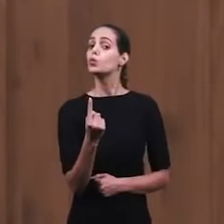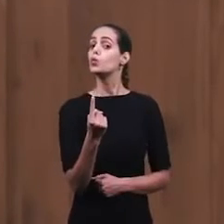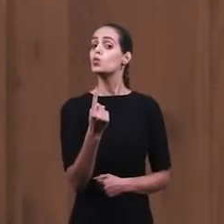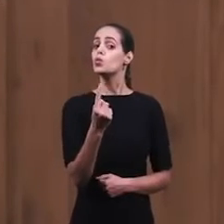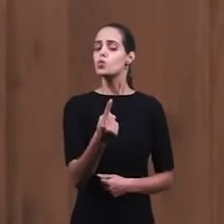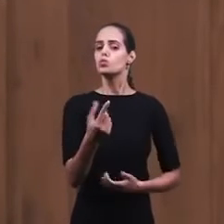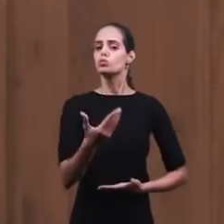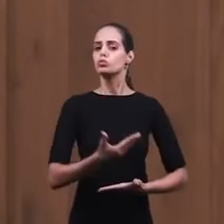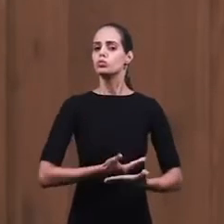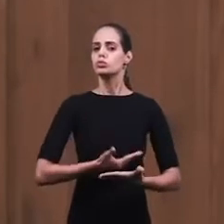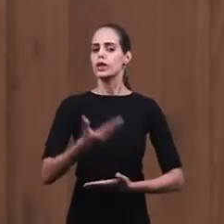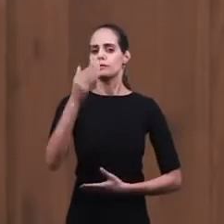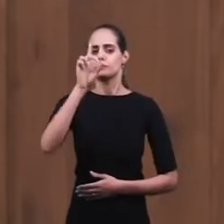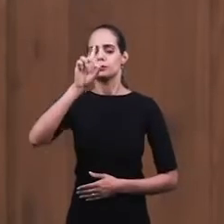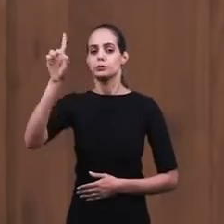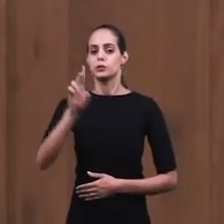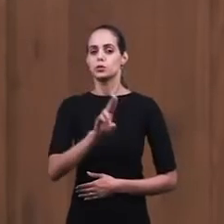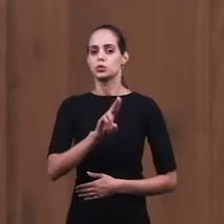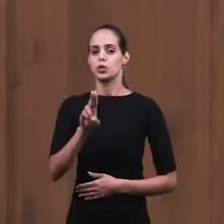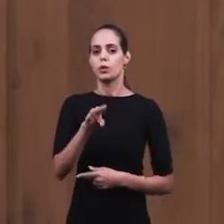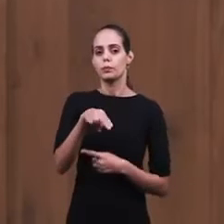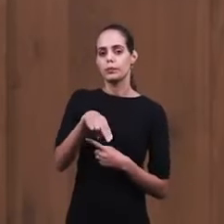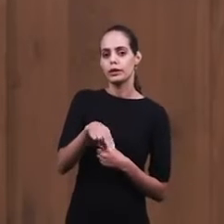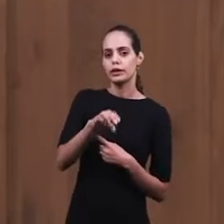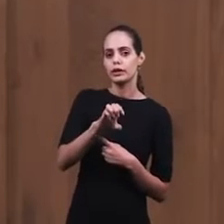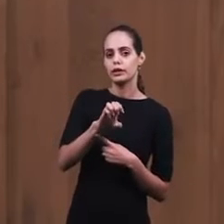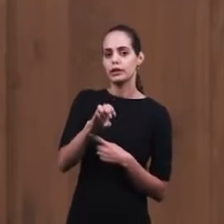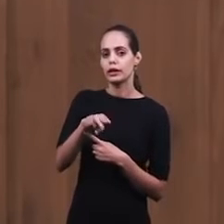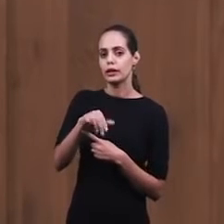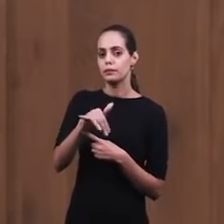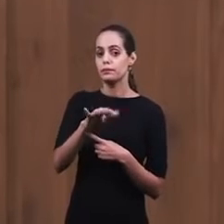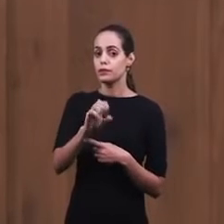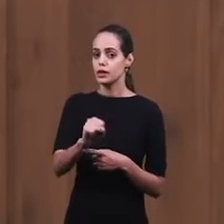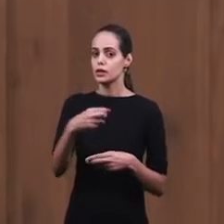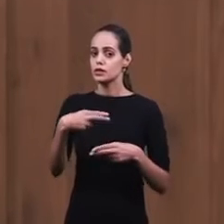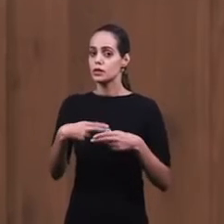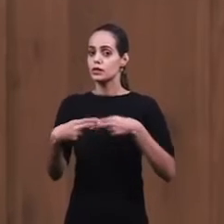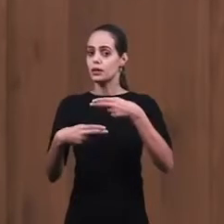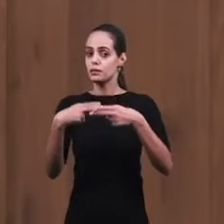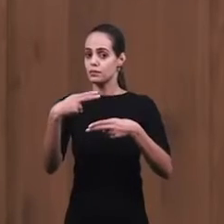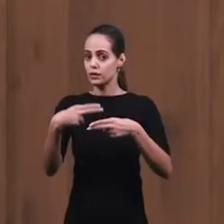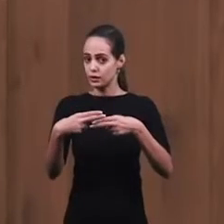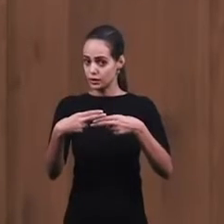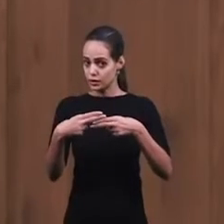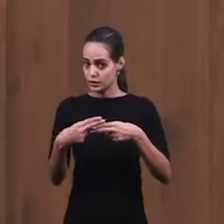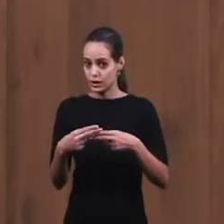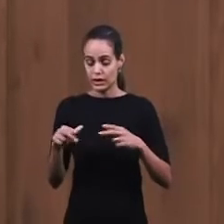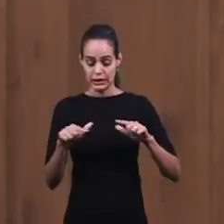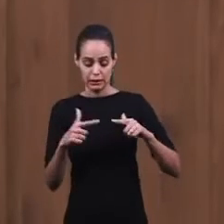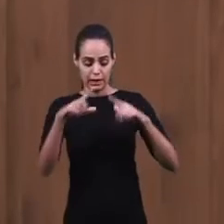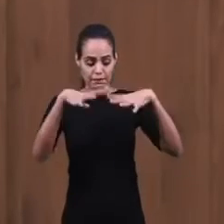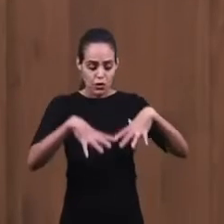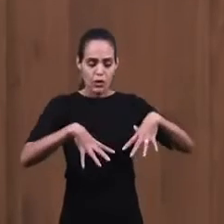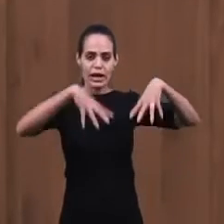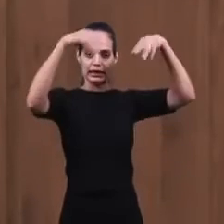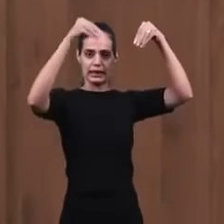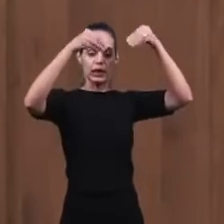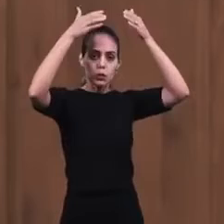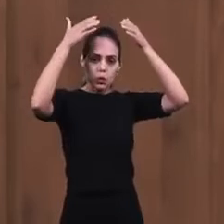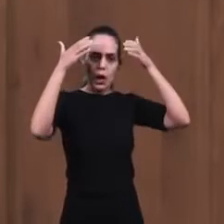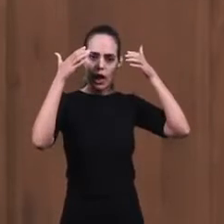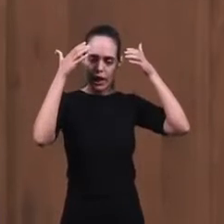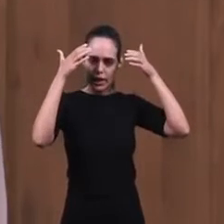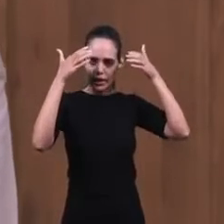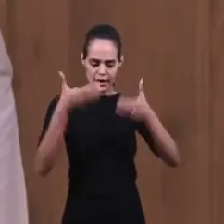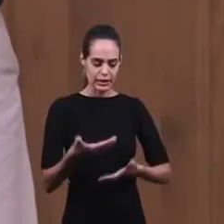in the palace. He was the king's butler. And he found out of the sad news from